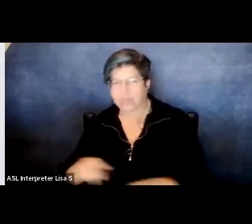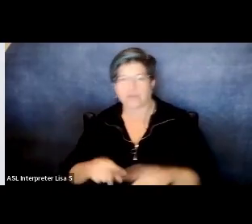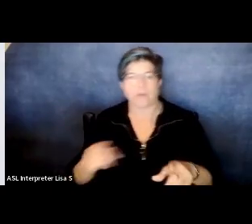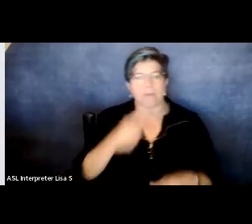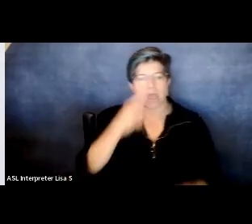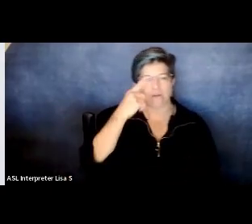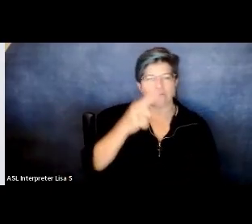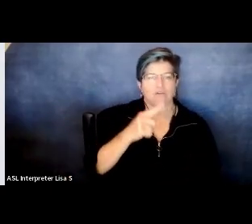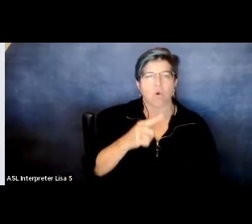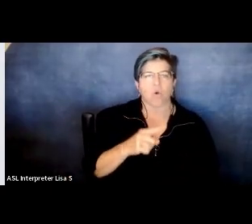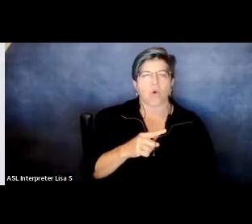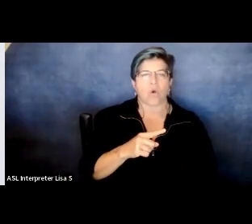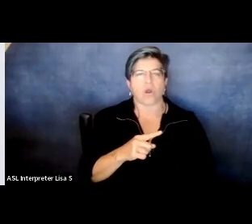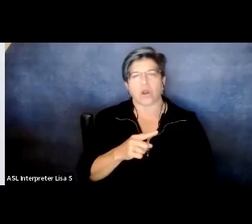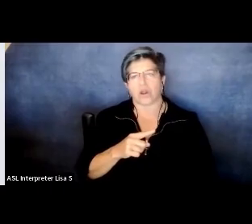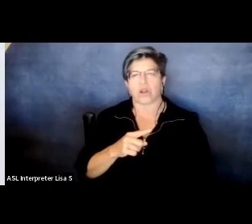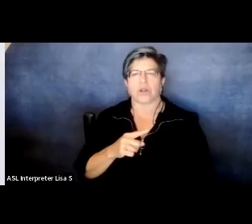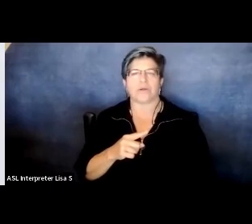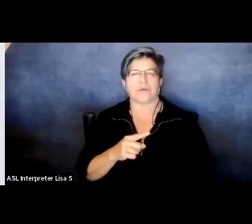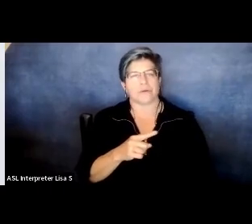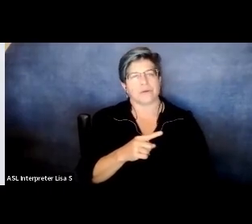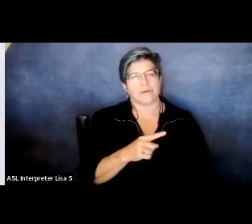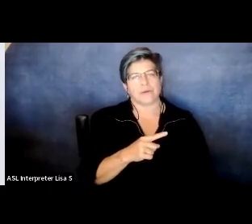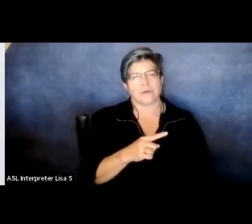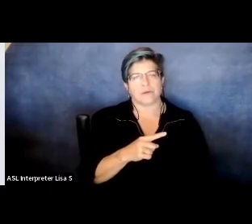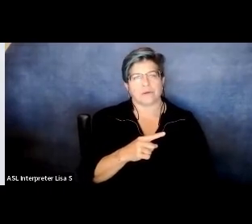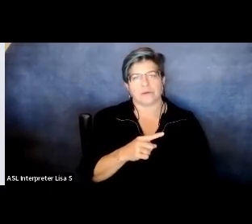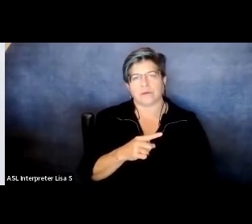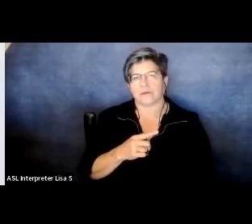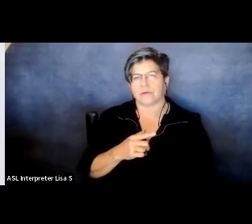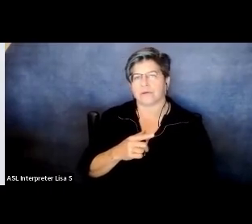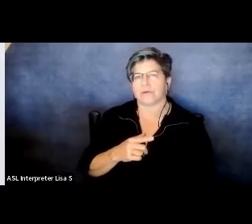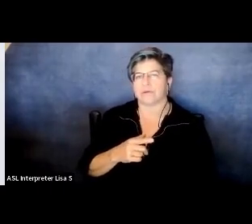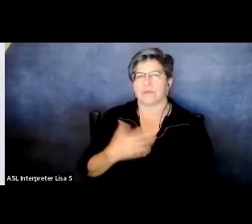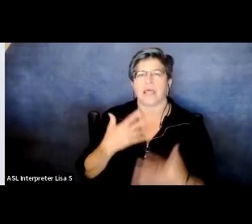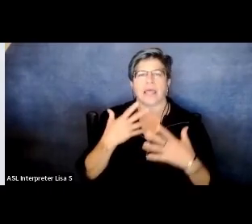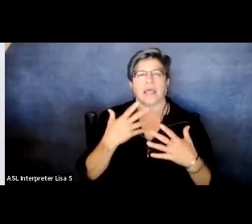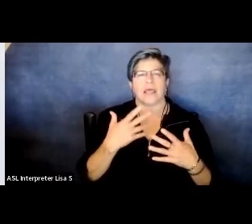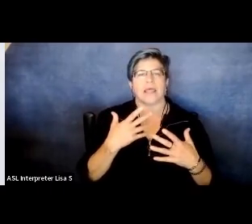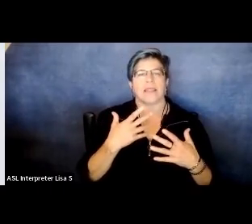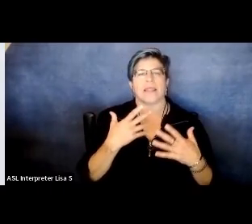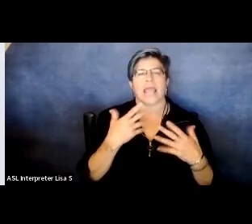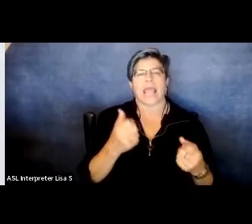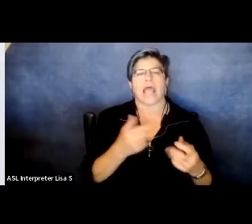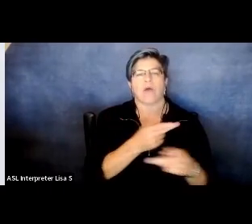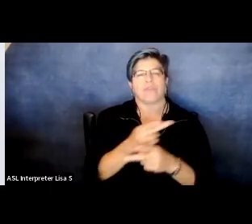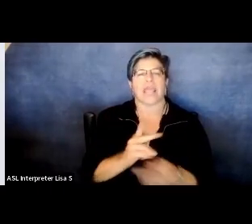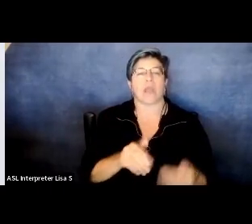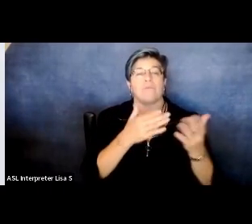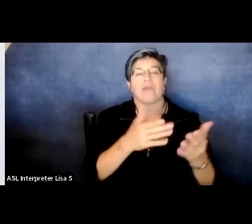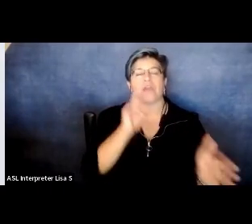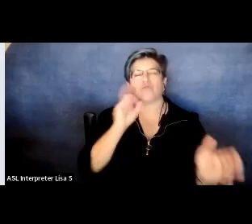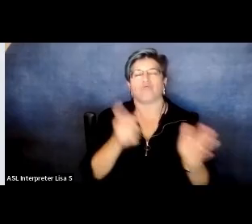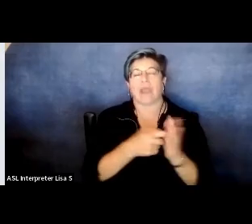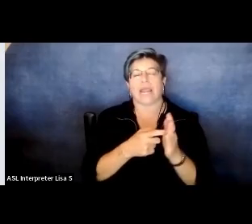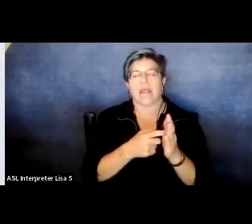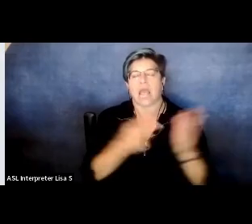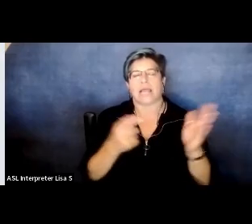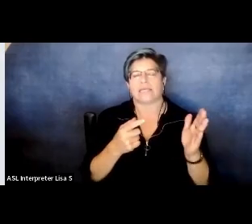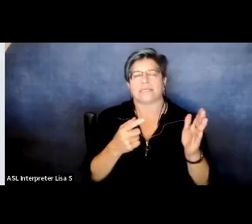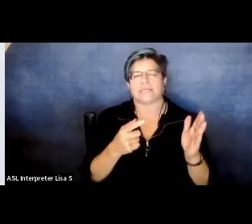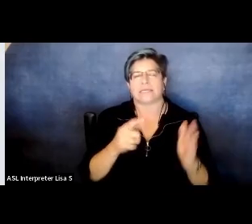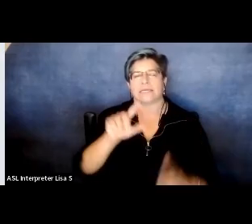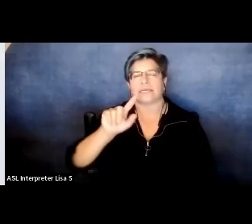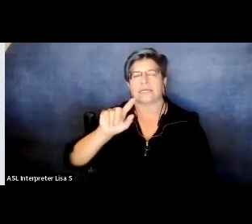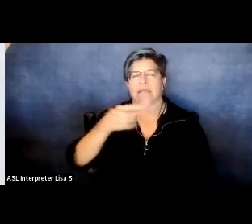for touches for the healthcare providers to recognize trafficking as well. And then